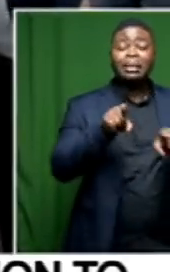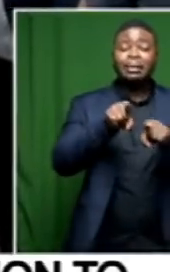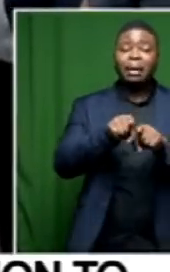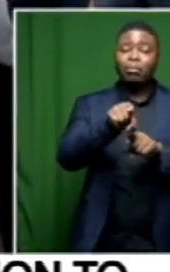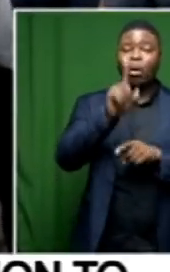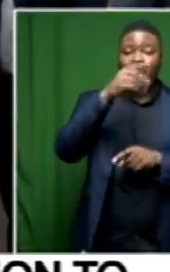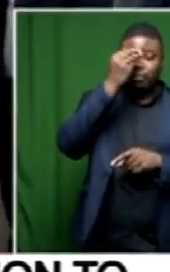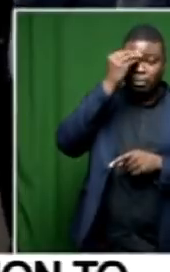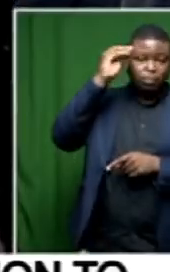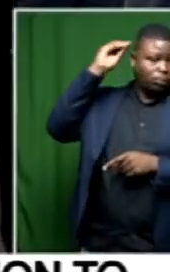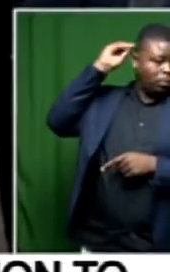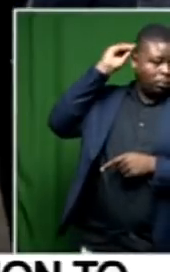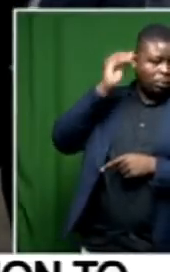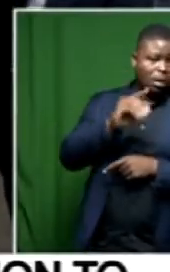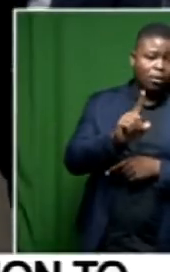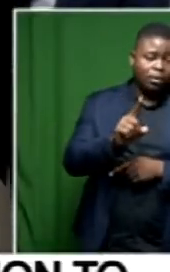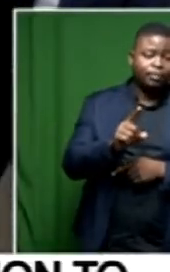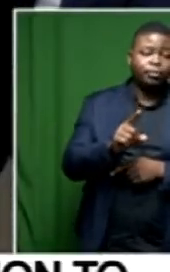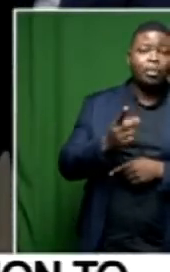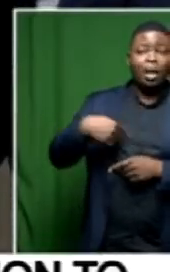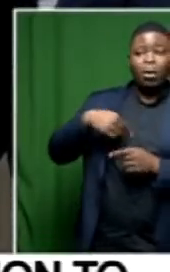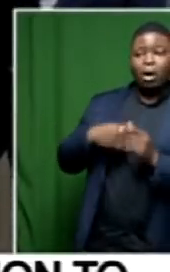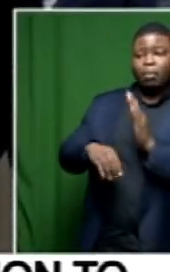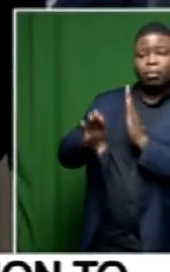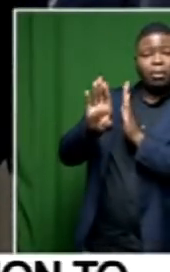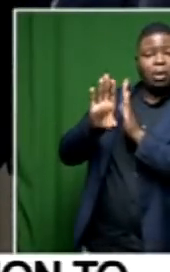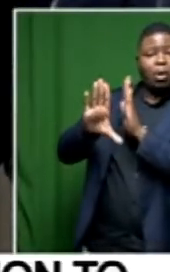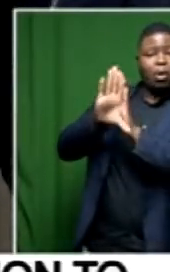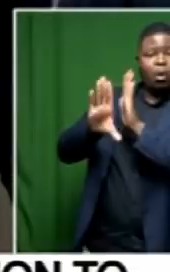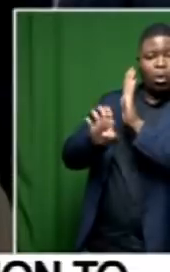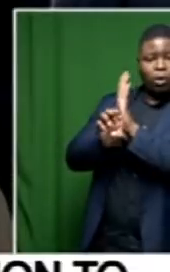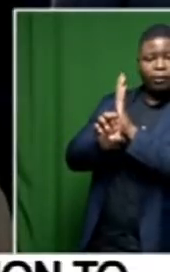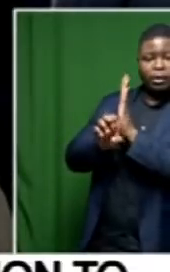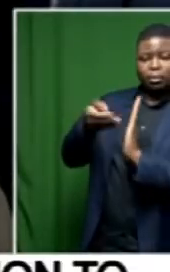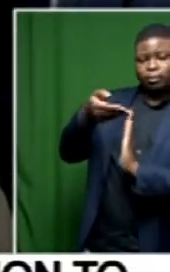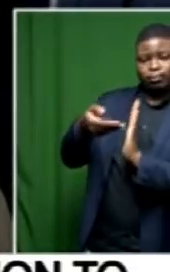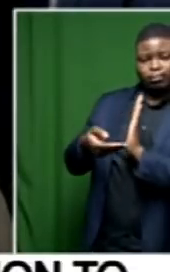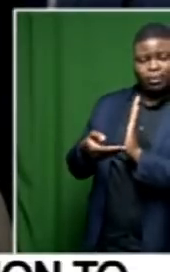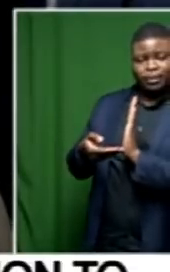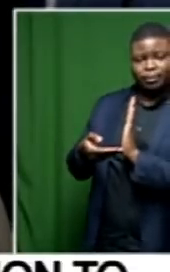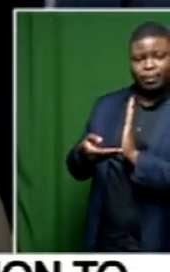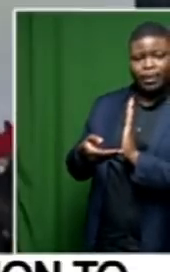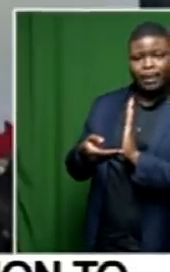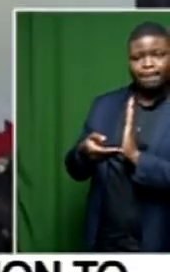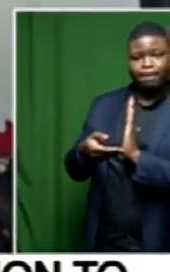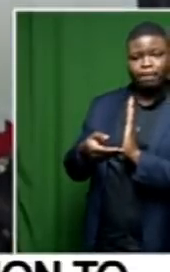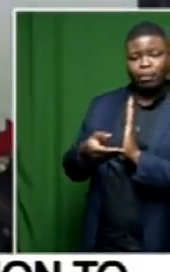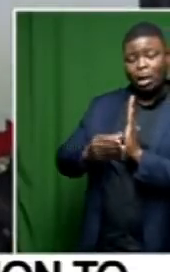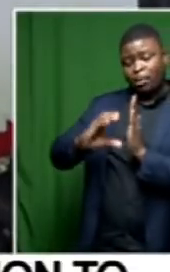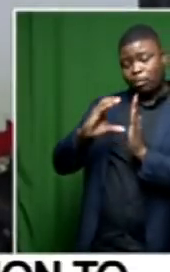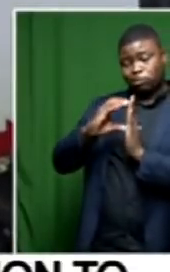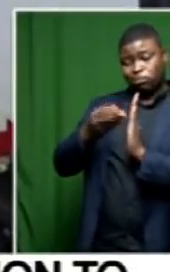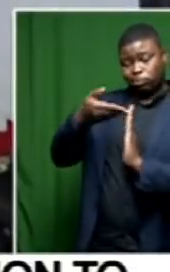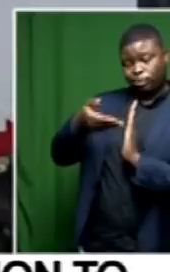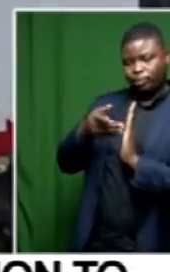in our code of ethics, we are bound only by this ethic and not any